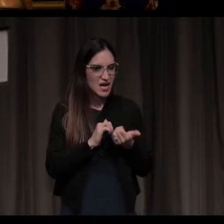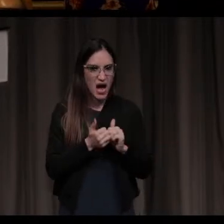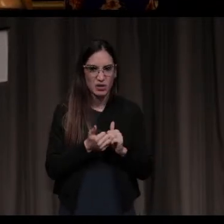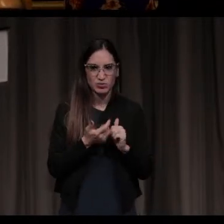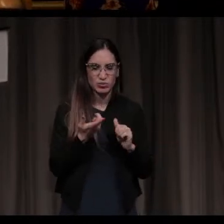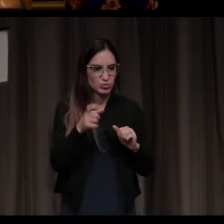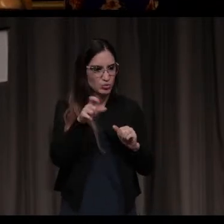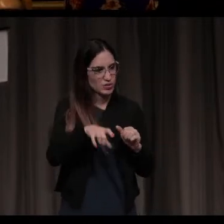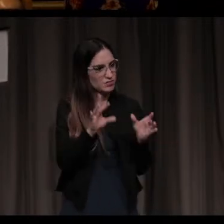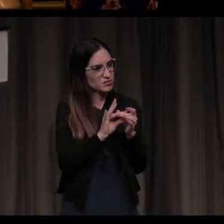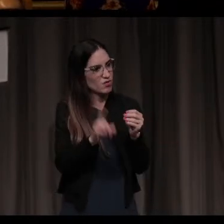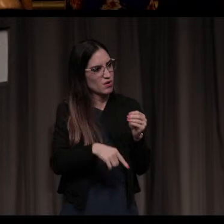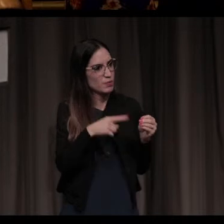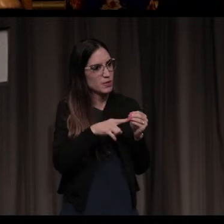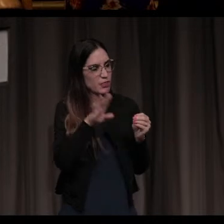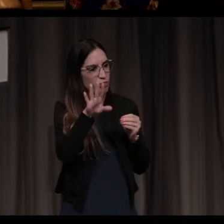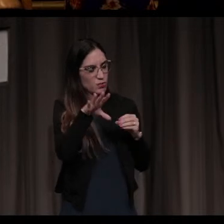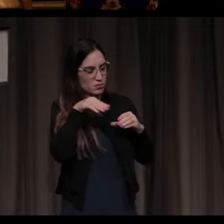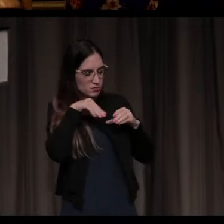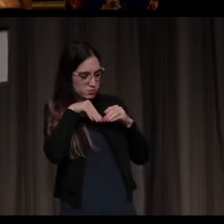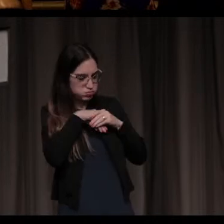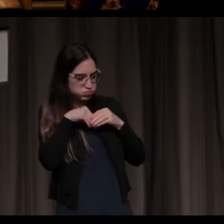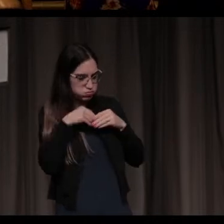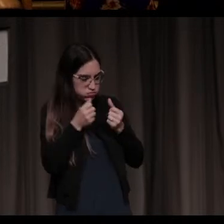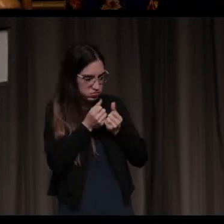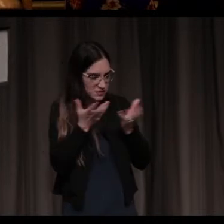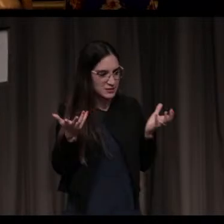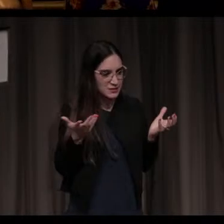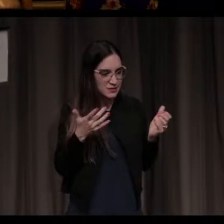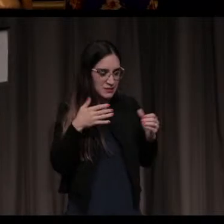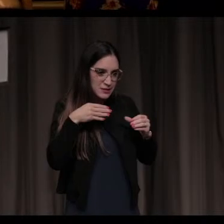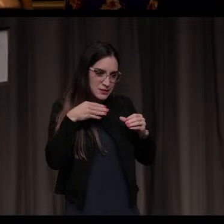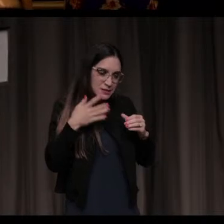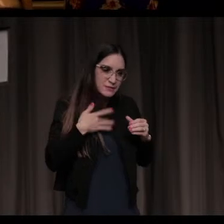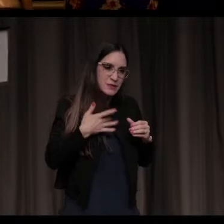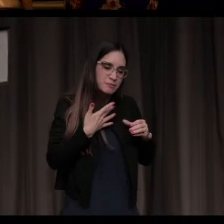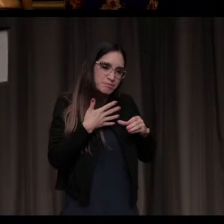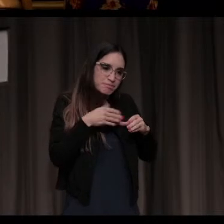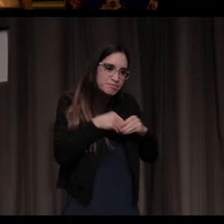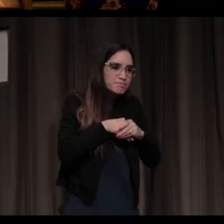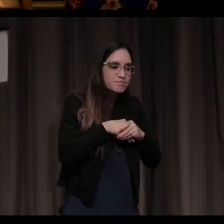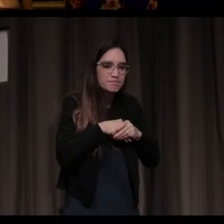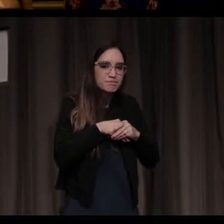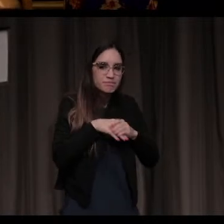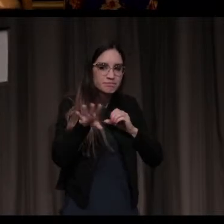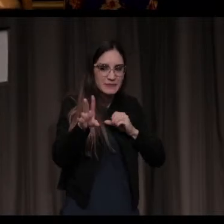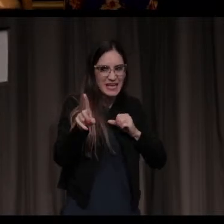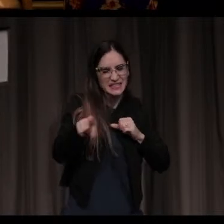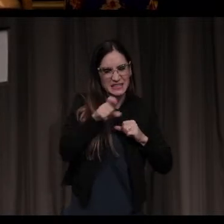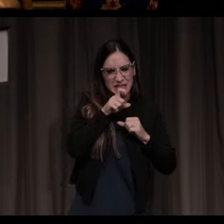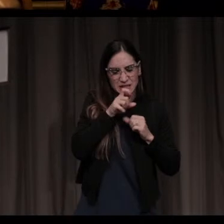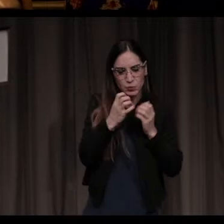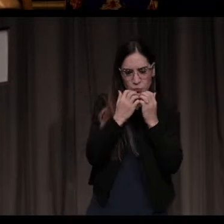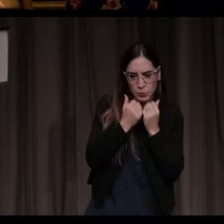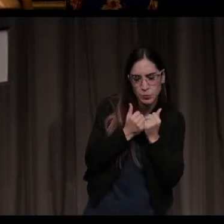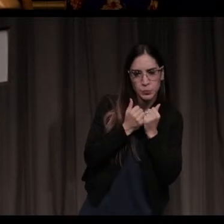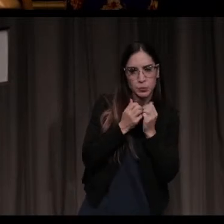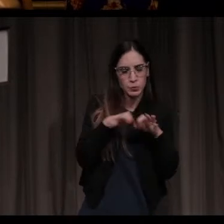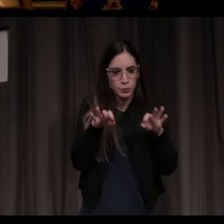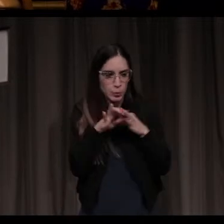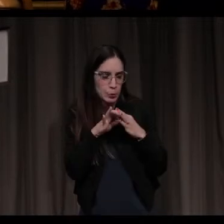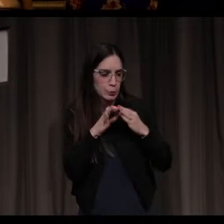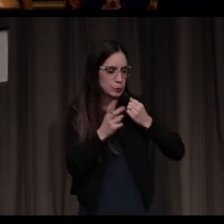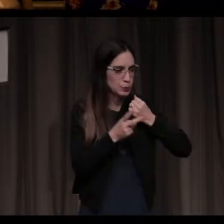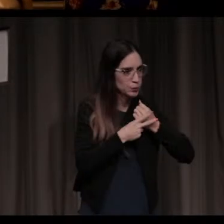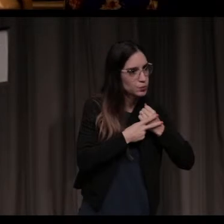spiritual practices of Miccosukee and Seminole people before we can tell you, hold on, that's sacred. But I think that there's a lot of things that